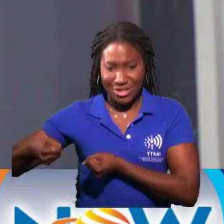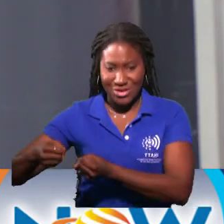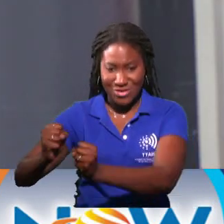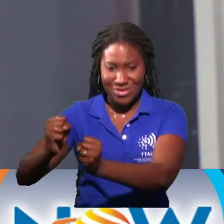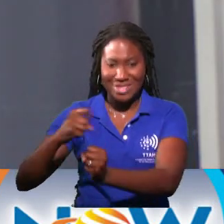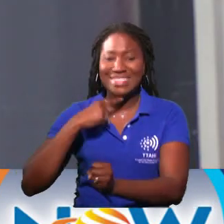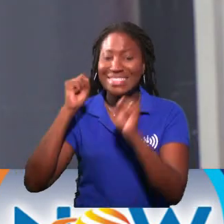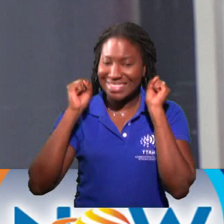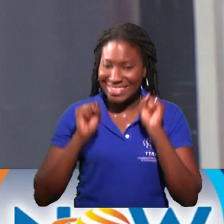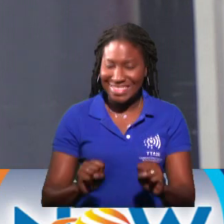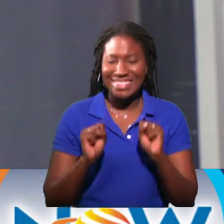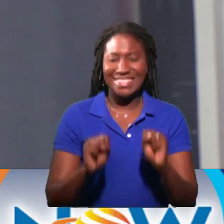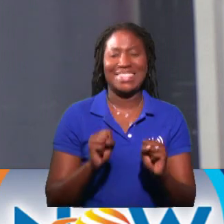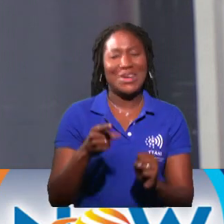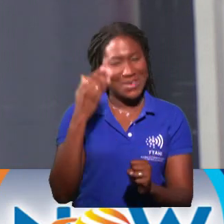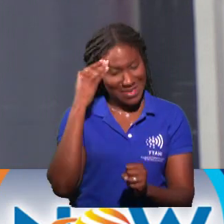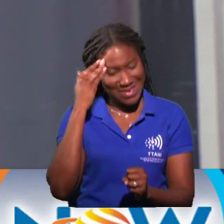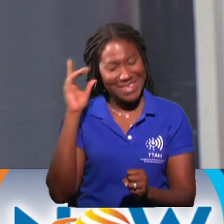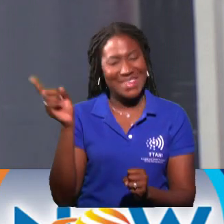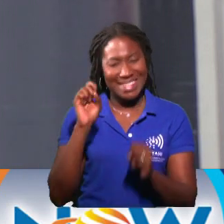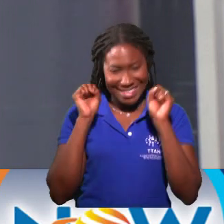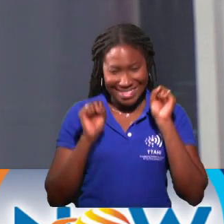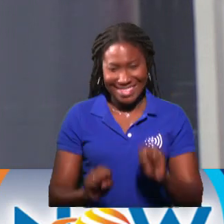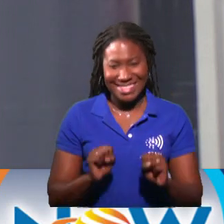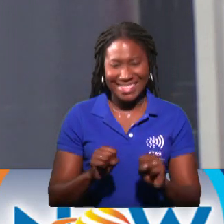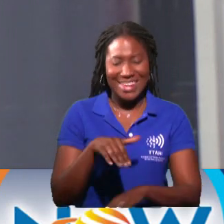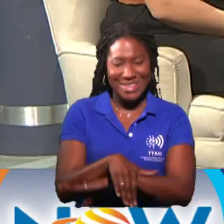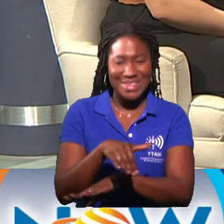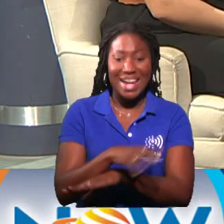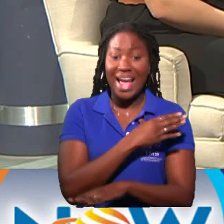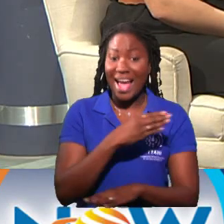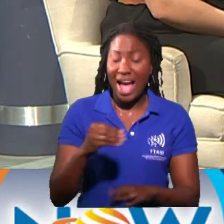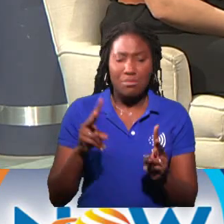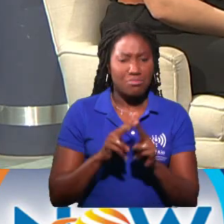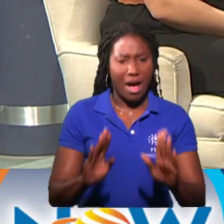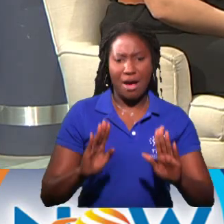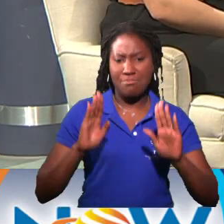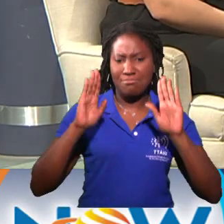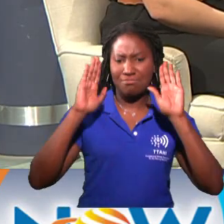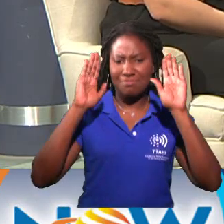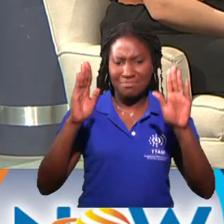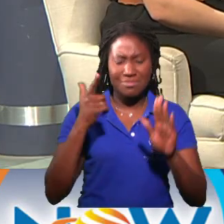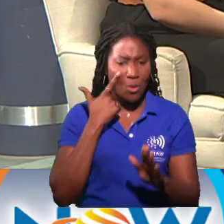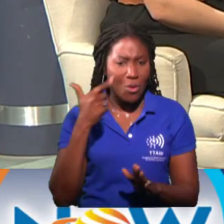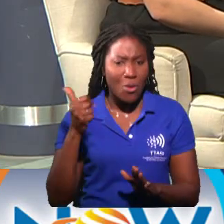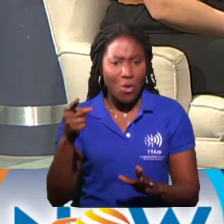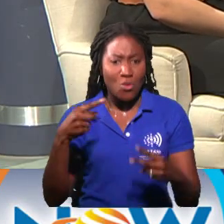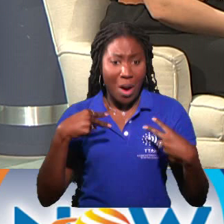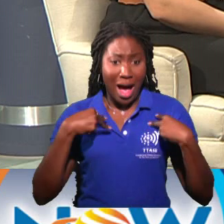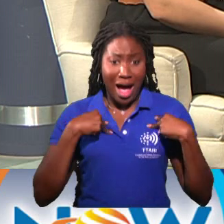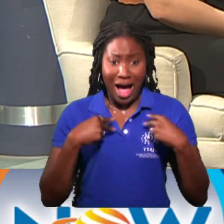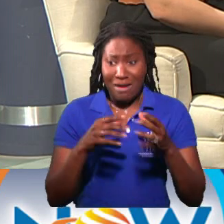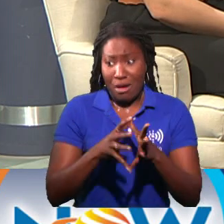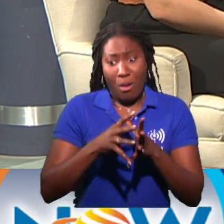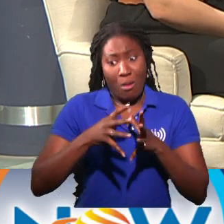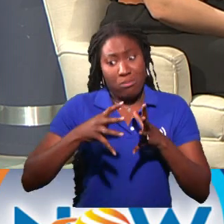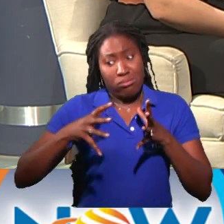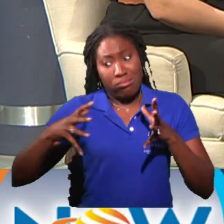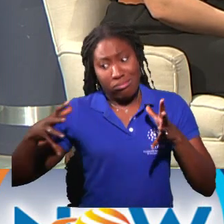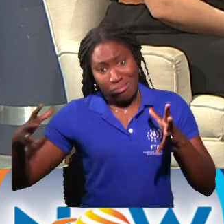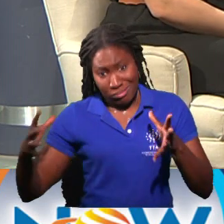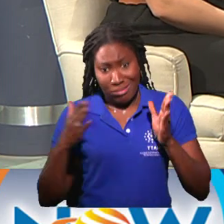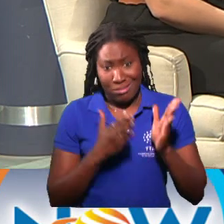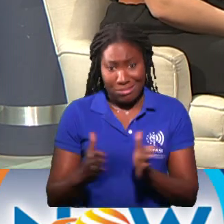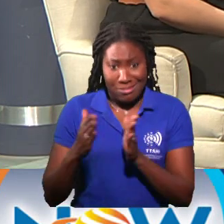the things. So yes, it will be in the afternoon. And this is incredible. I mean, it also sounds like you have some pretty long days ahead of you, you and the team as